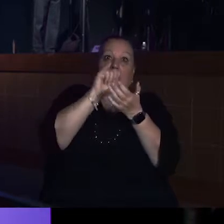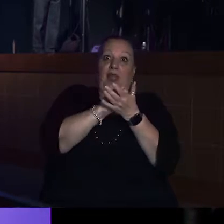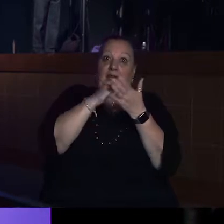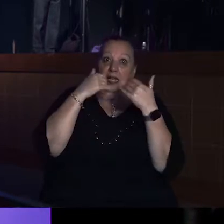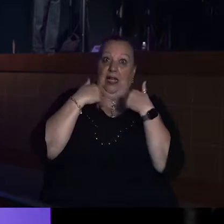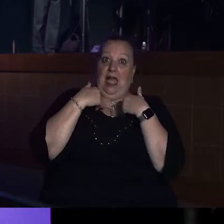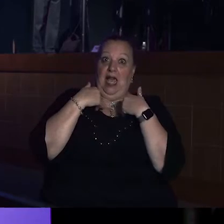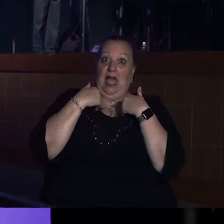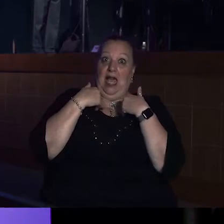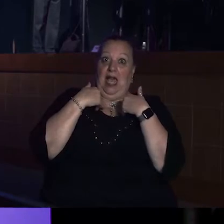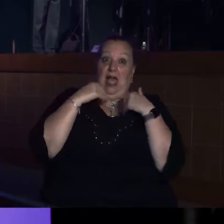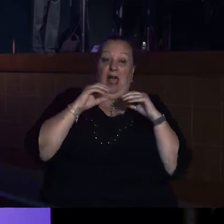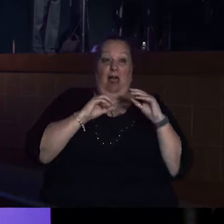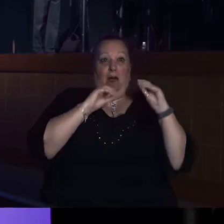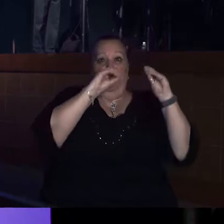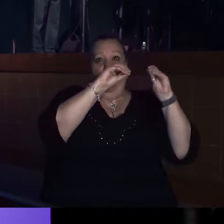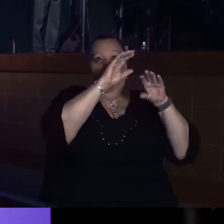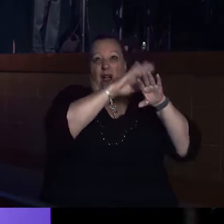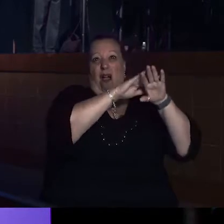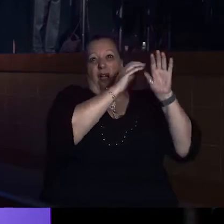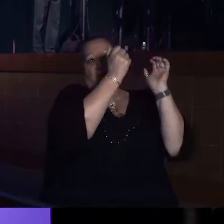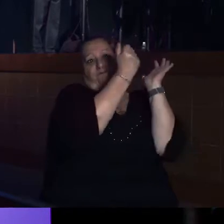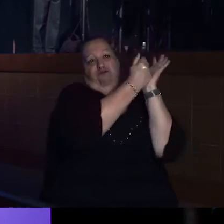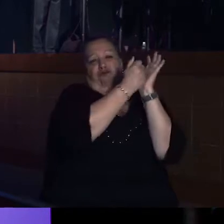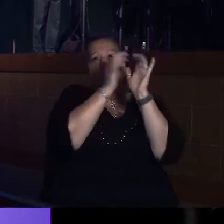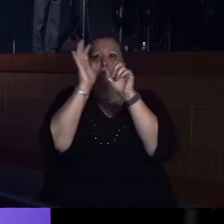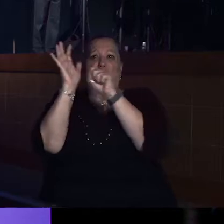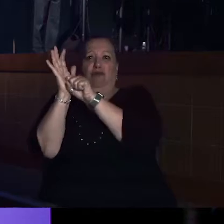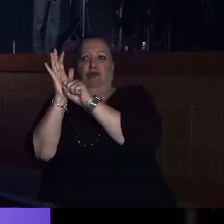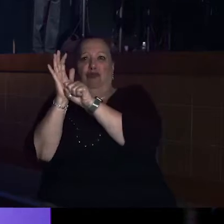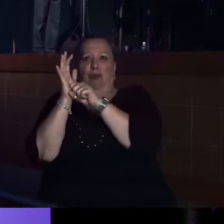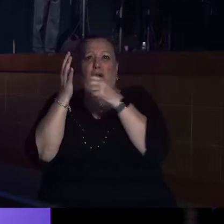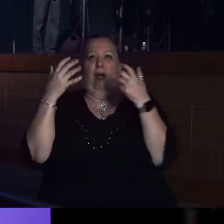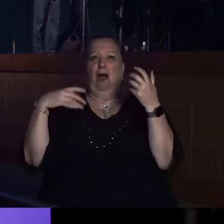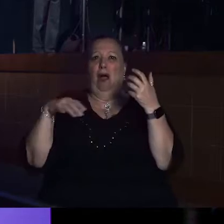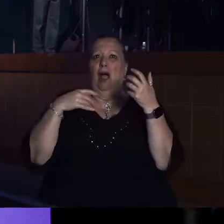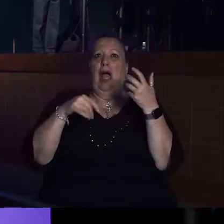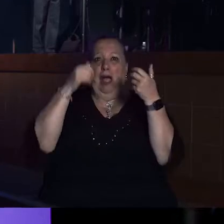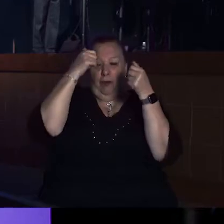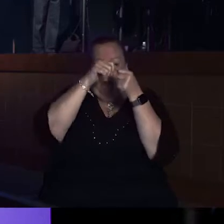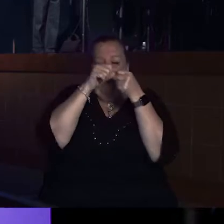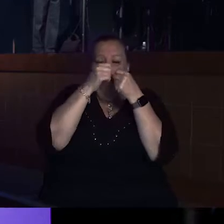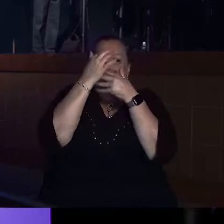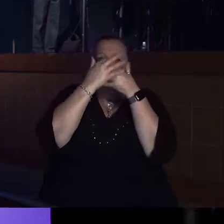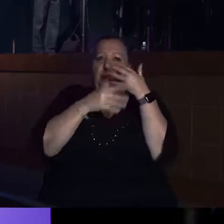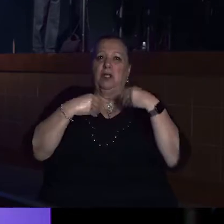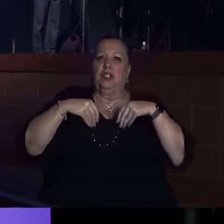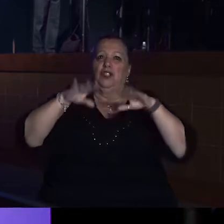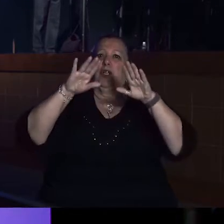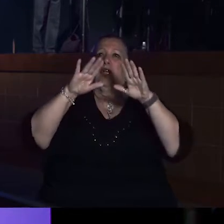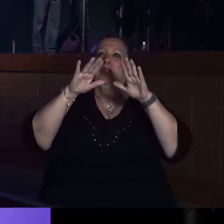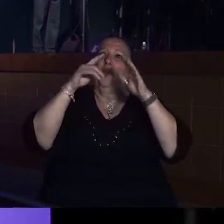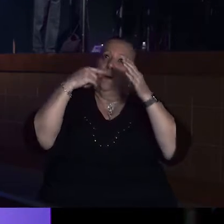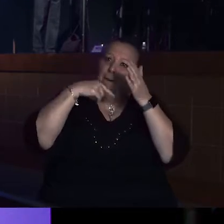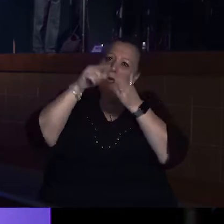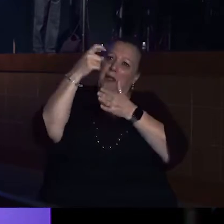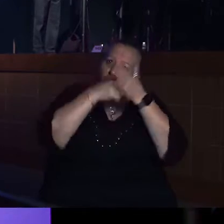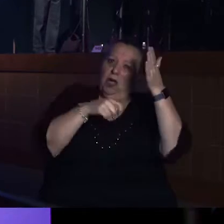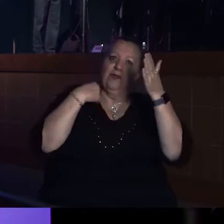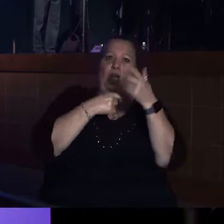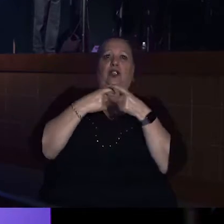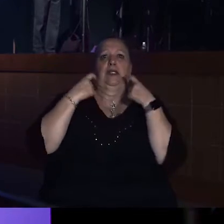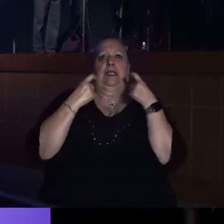had hung on that cross. And we take this juice to remember his blood that he shed to pay the penalty for our sins. Father, thank